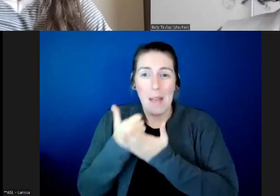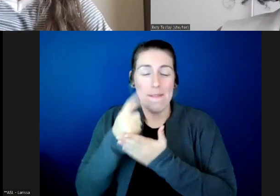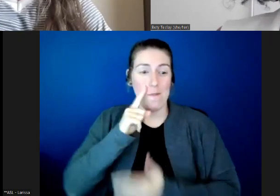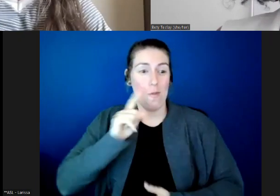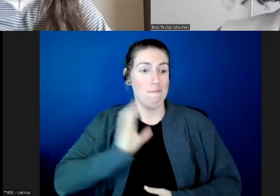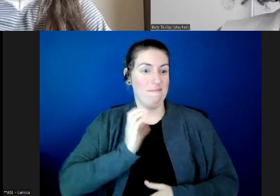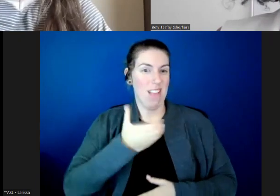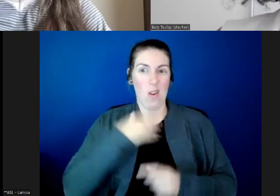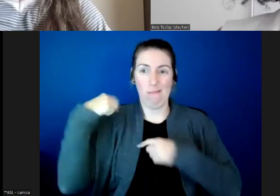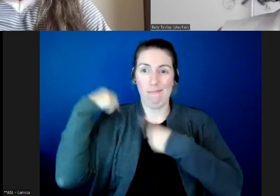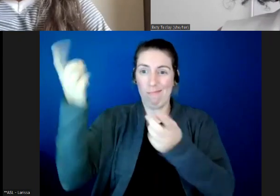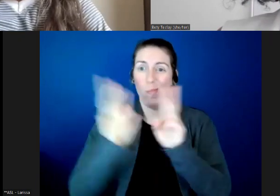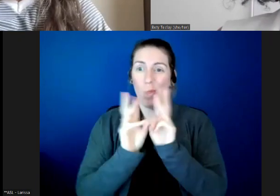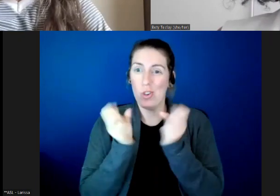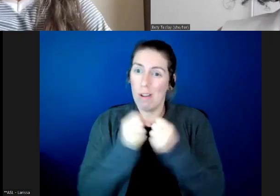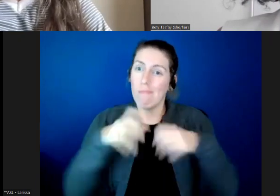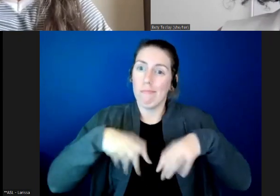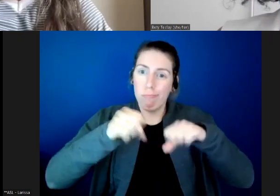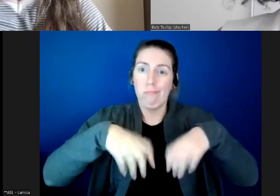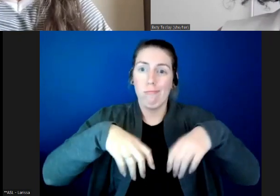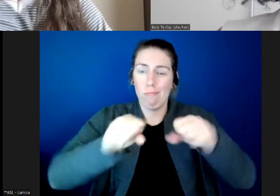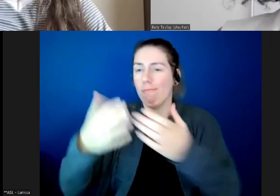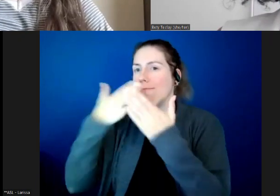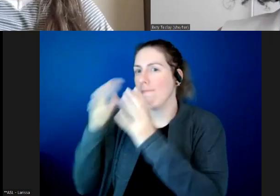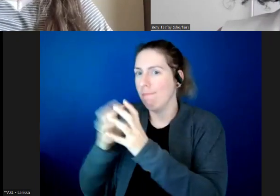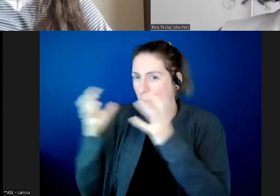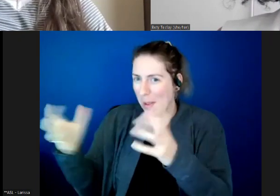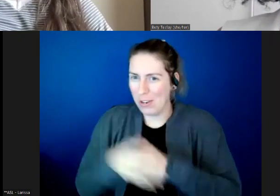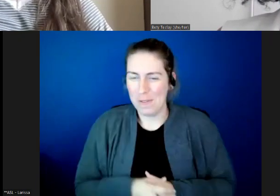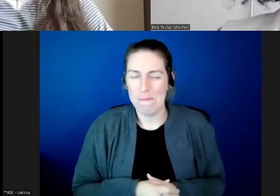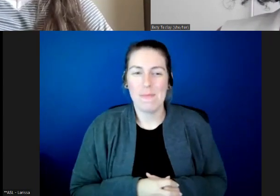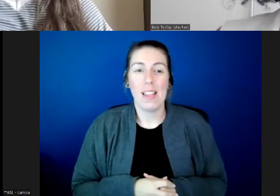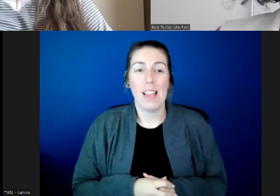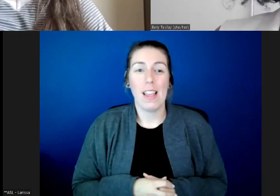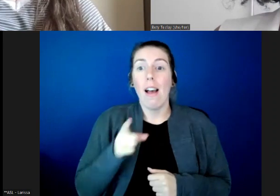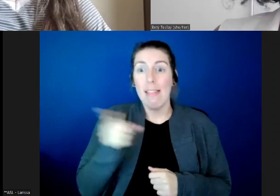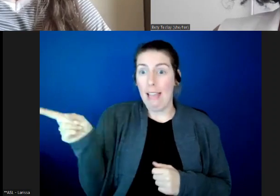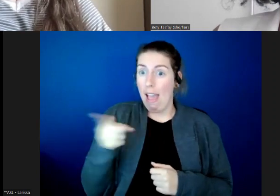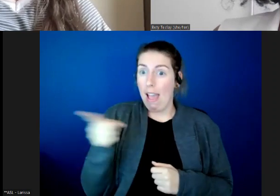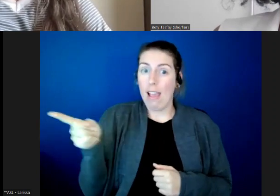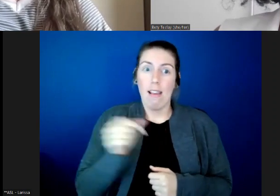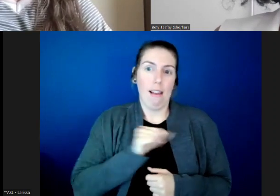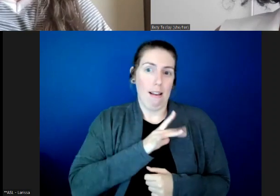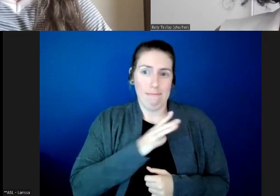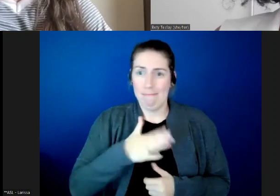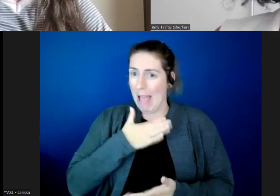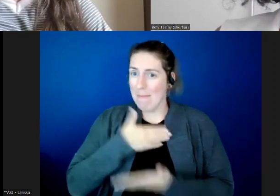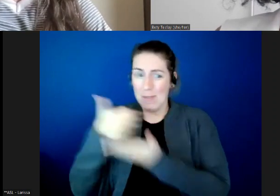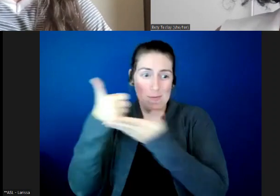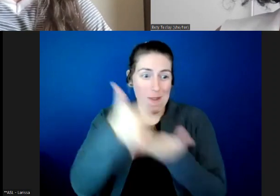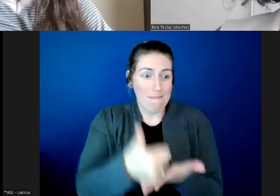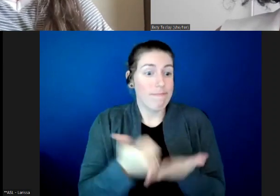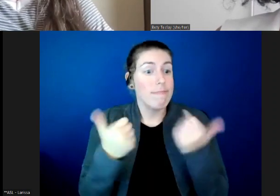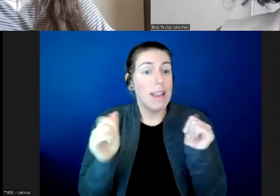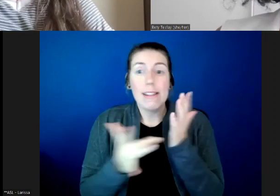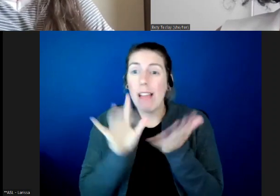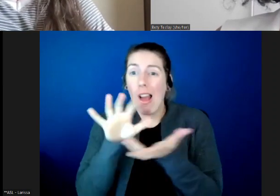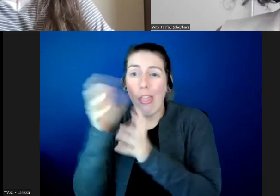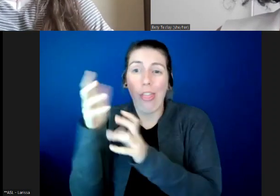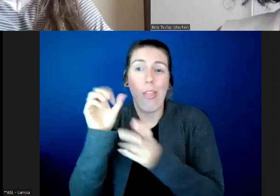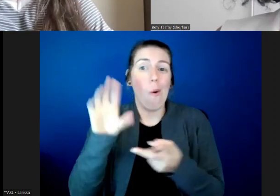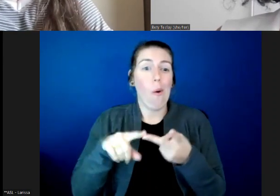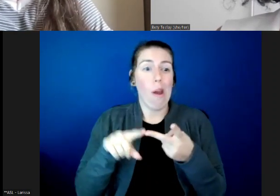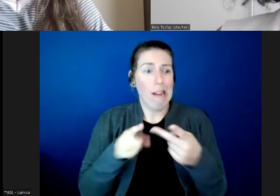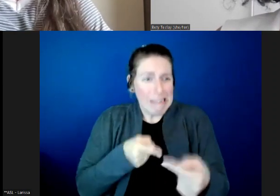them previously, and particularly this one today. They are on hand to help you with any technical difficulties you may